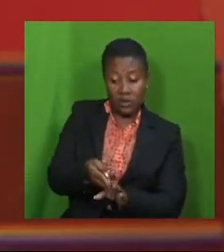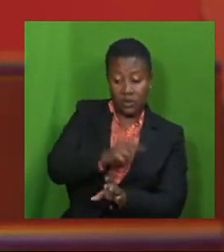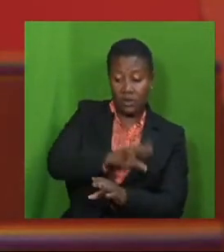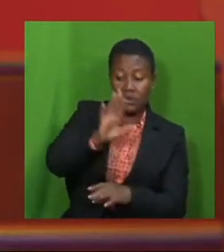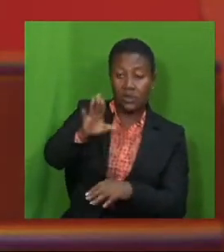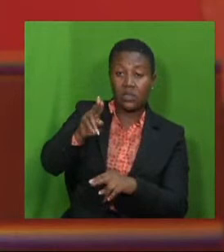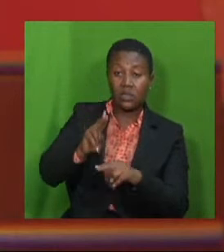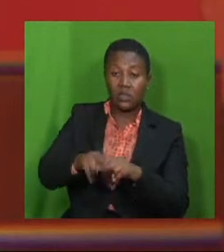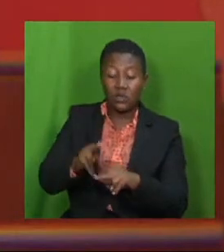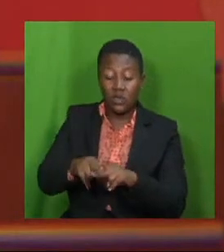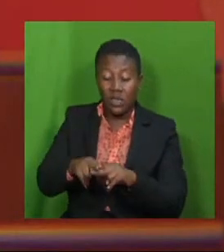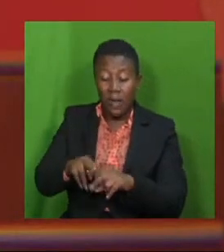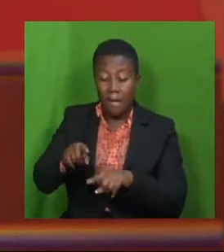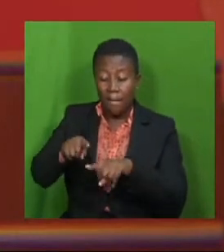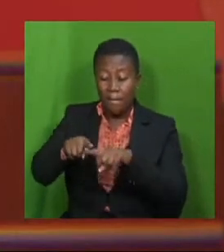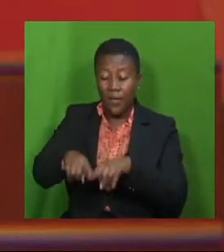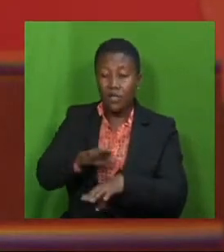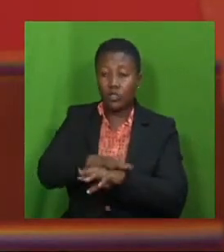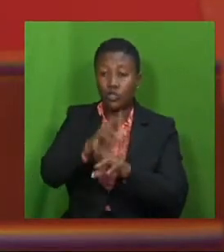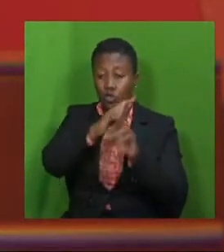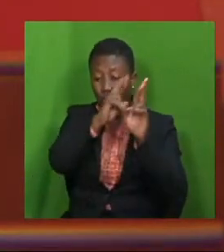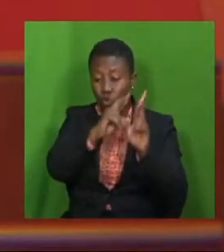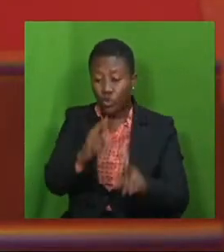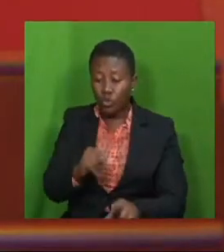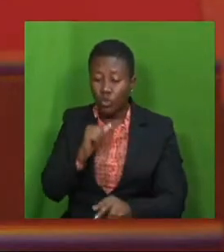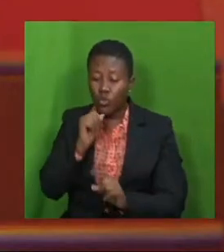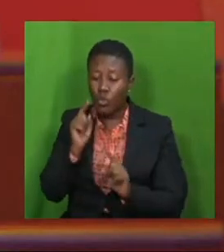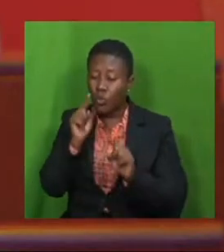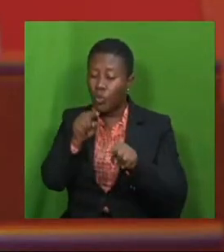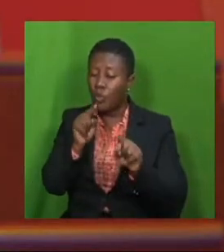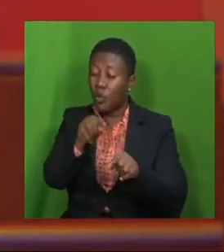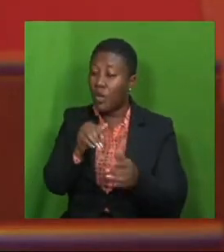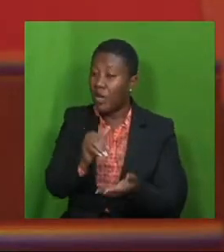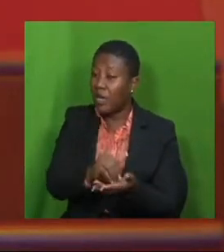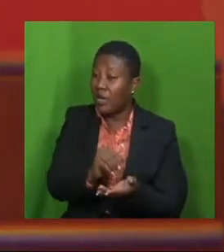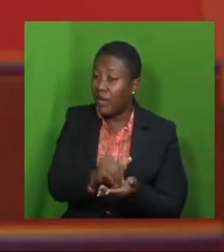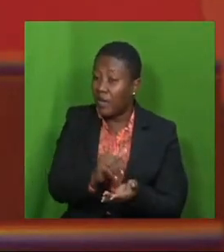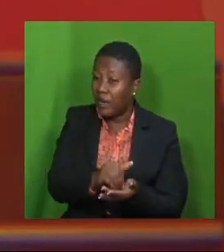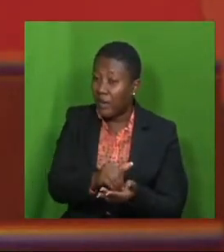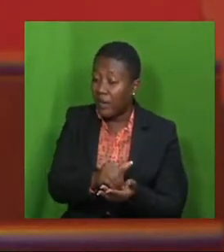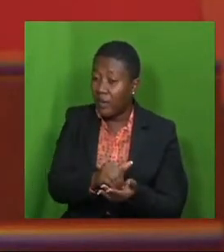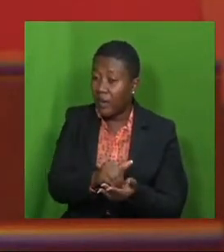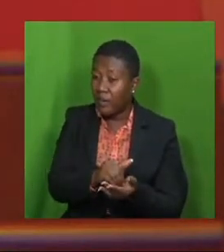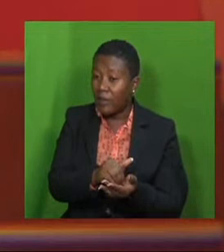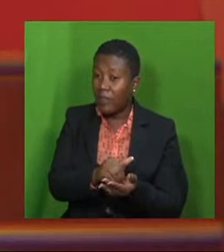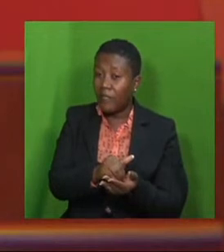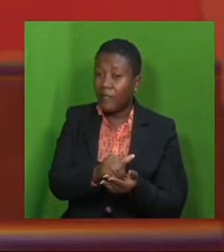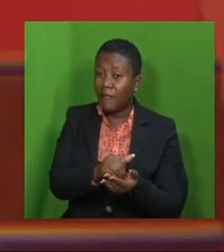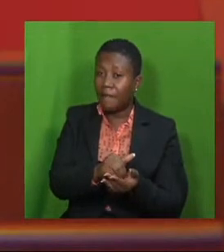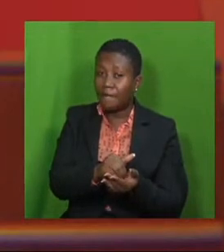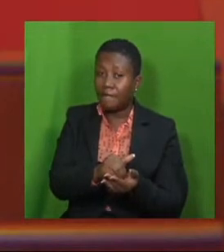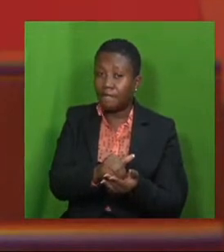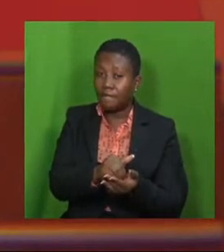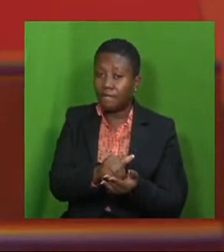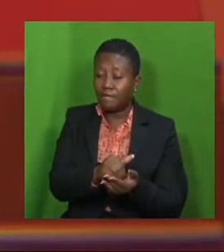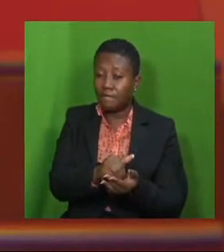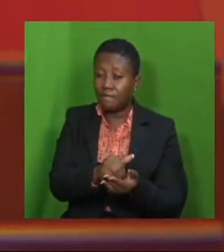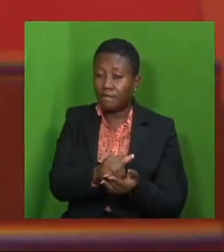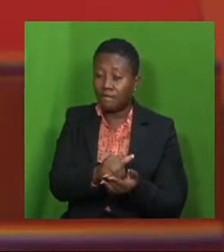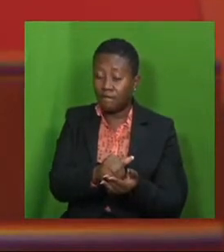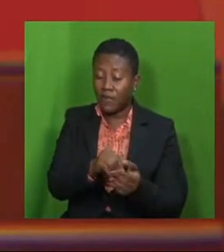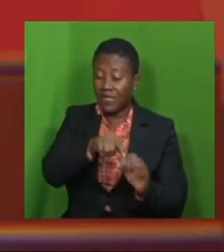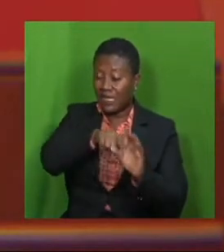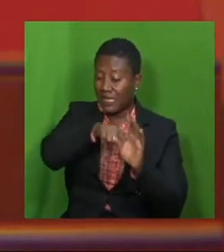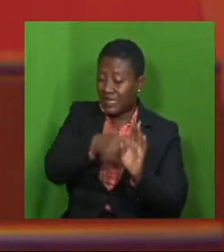a result of absence of the member from Parliament commenced in Ghana's